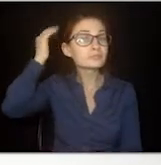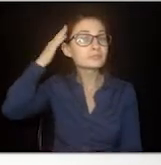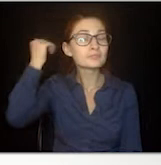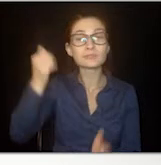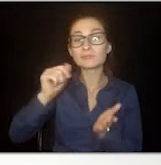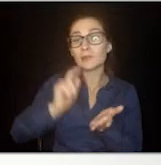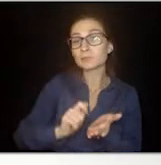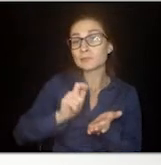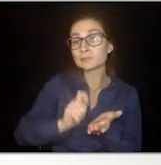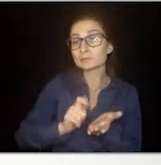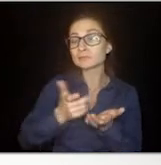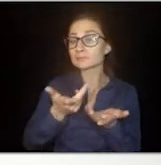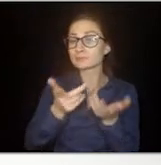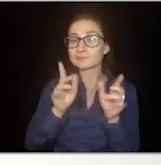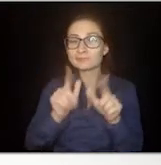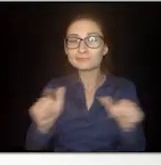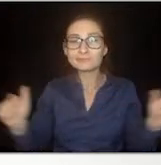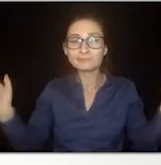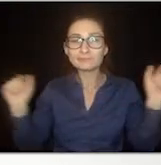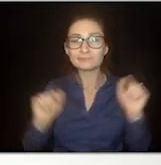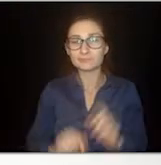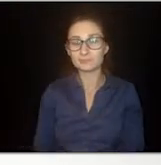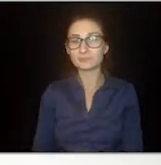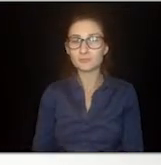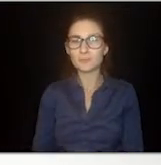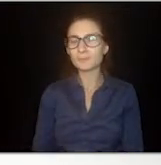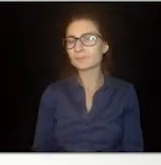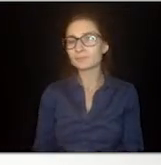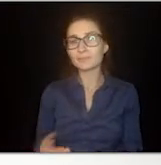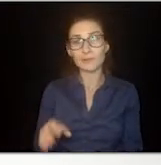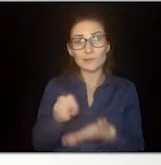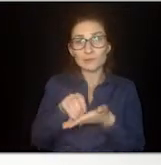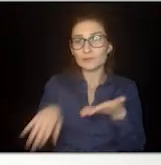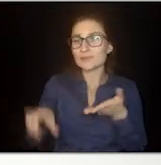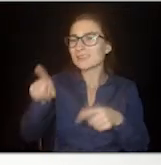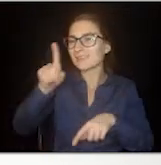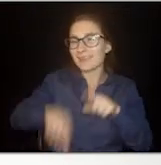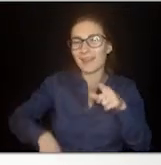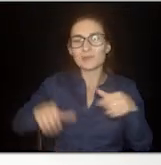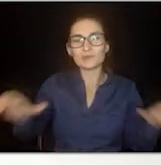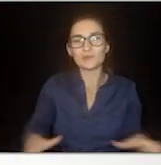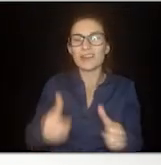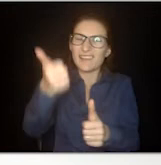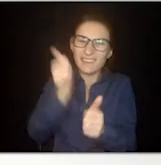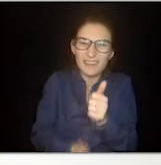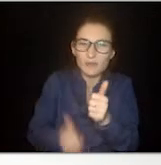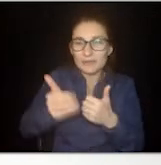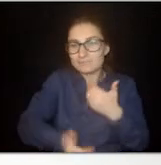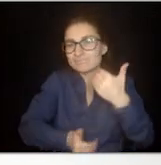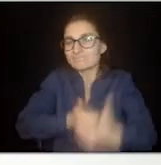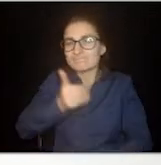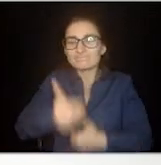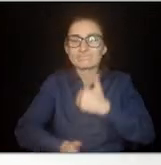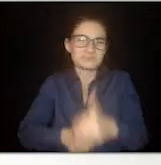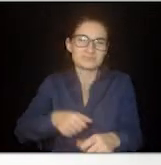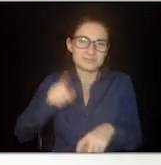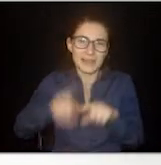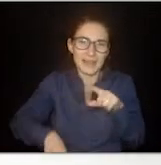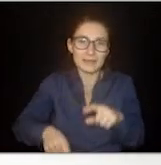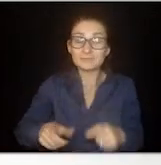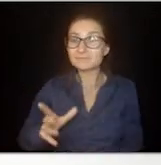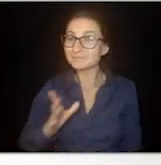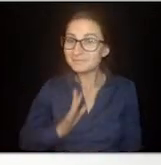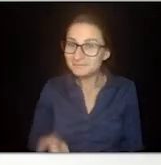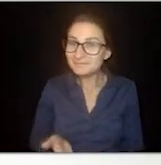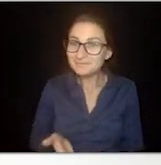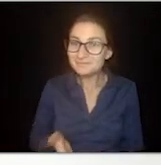did the spray and the water and that kind of stuff. So they can't do every step. That's okay. But